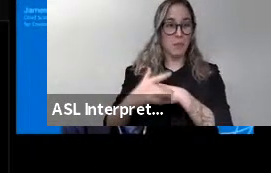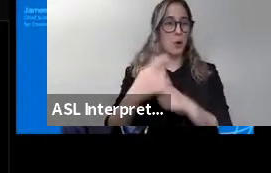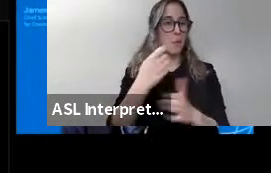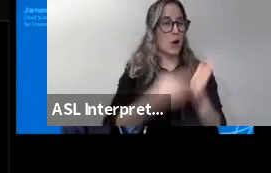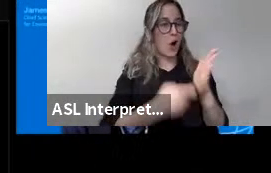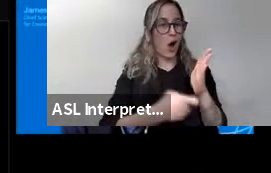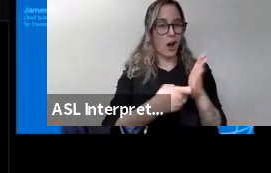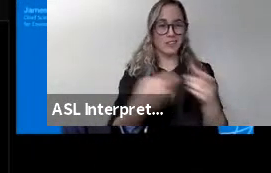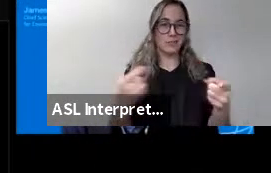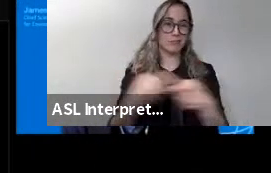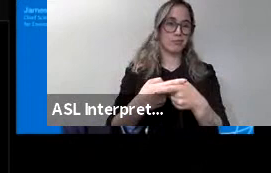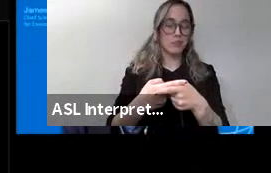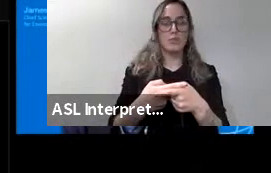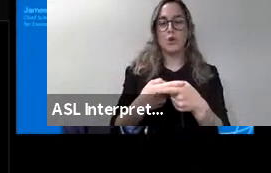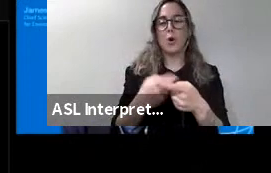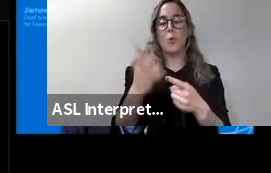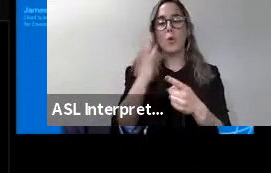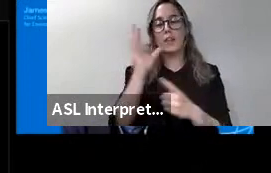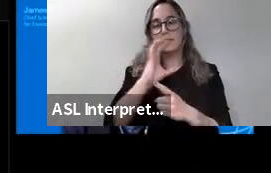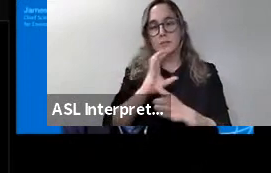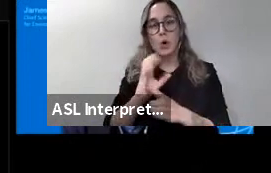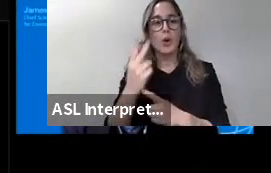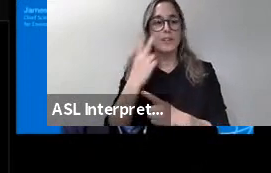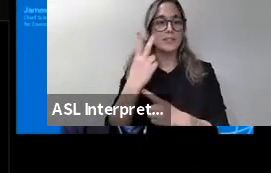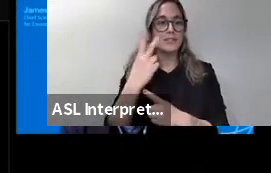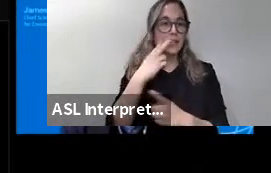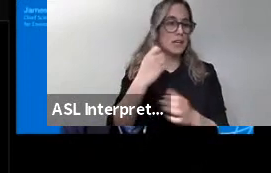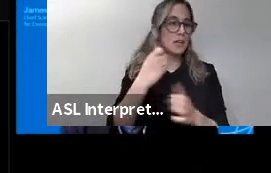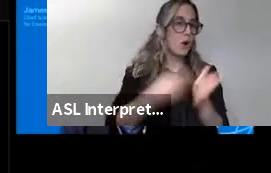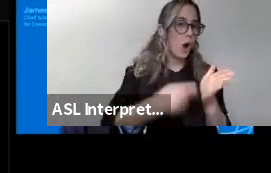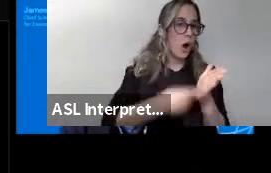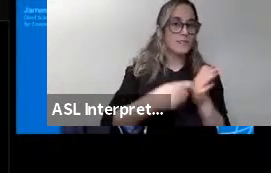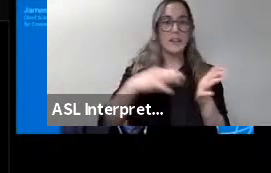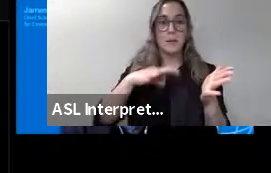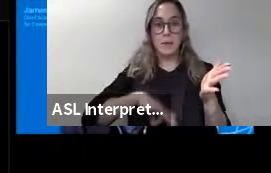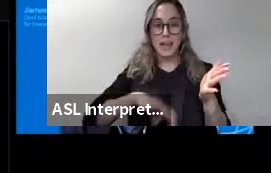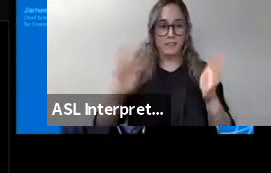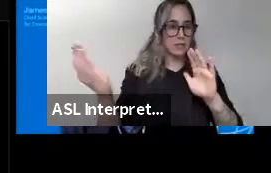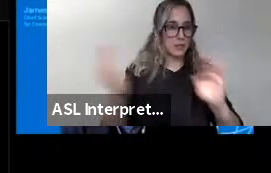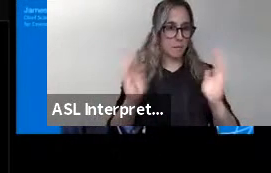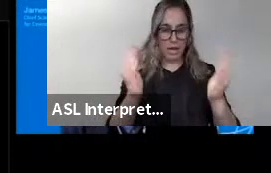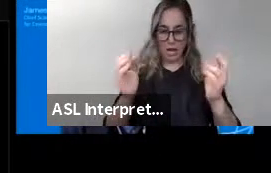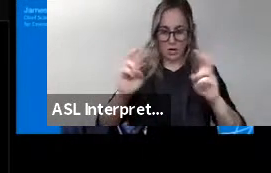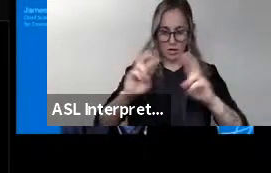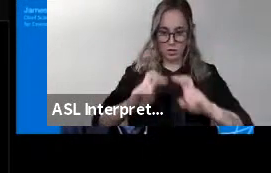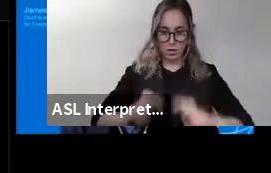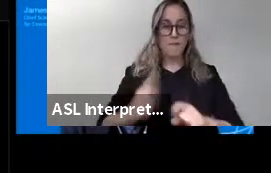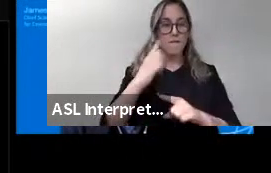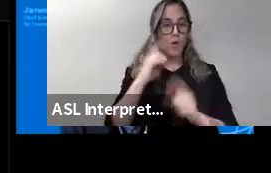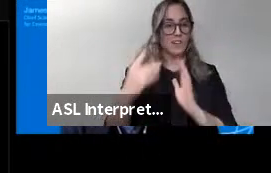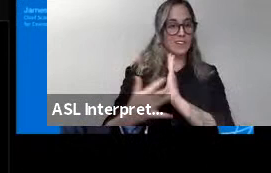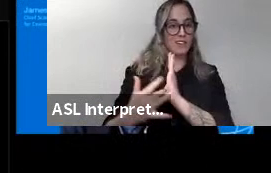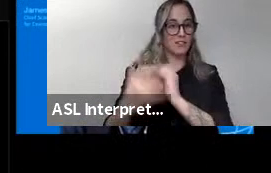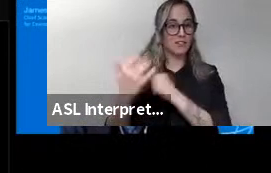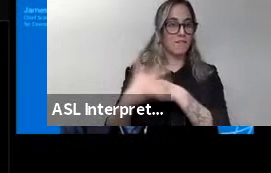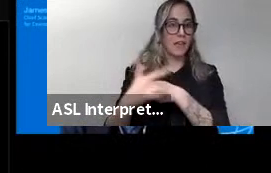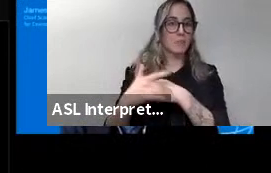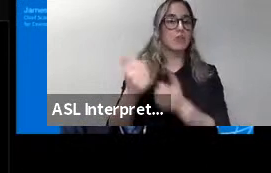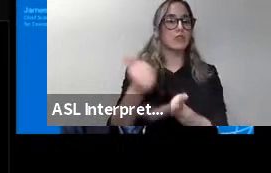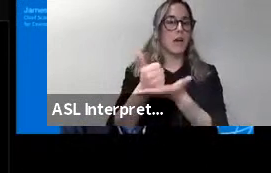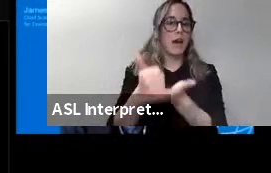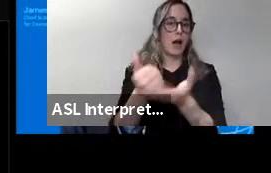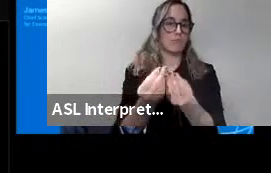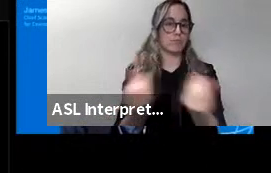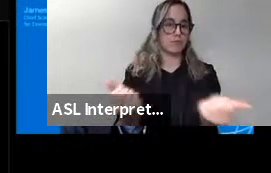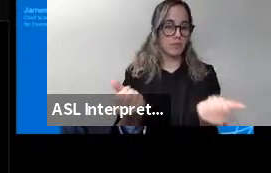we in the FAA will explore the costs and benefits of the existing noise mitigation strategies and technologies such that we can better